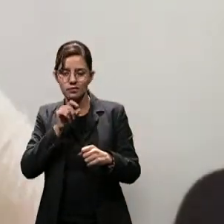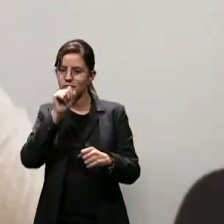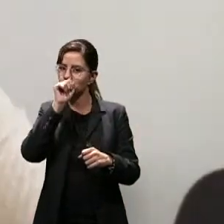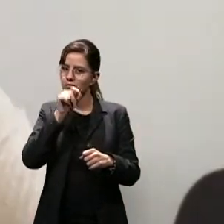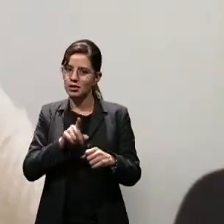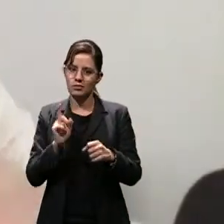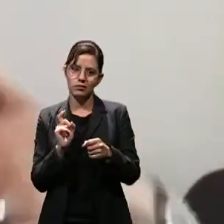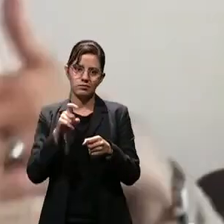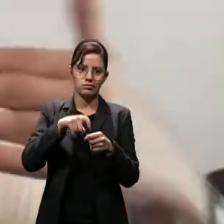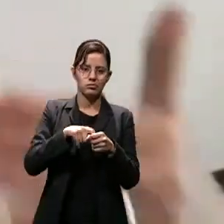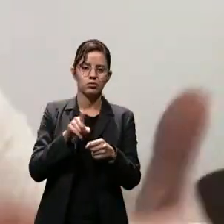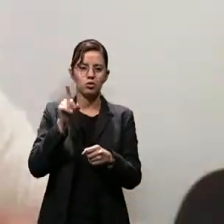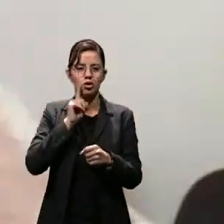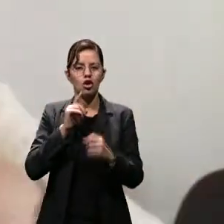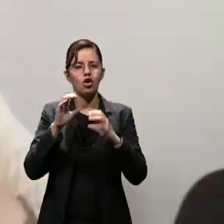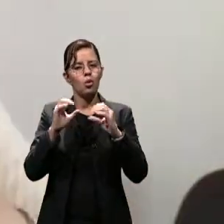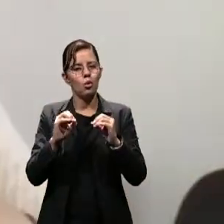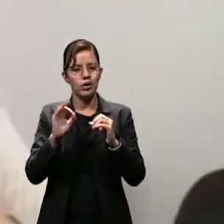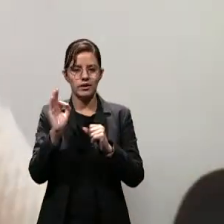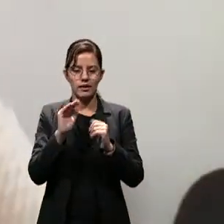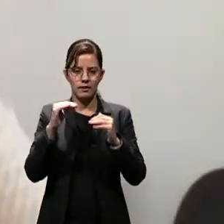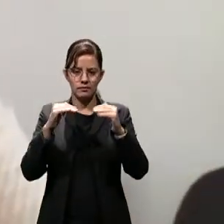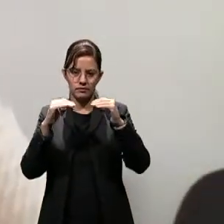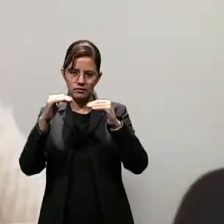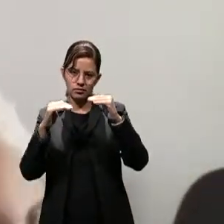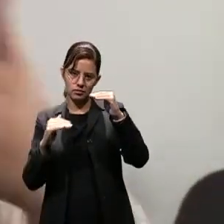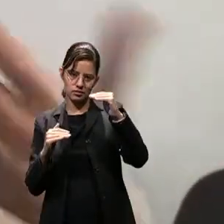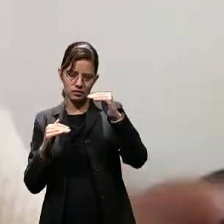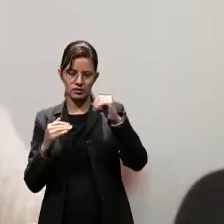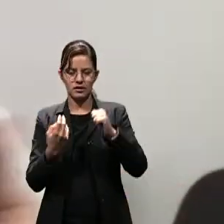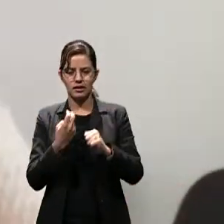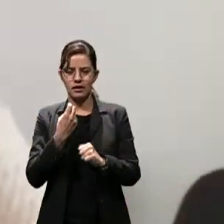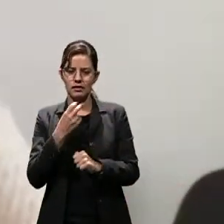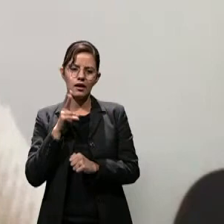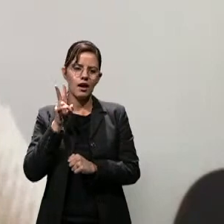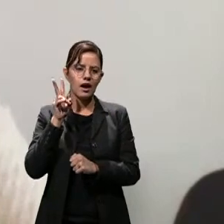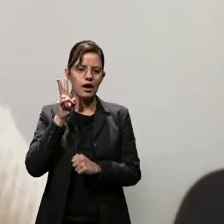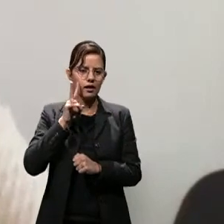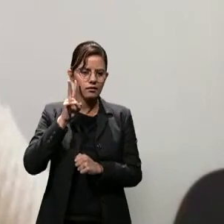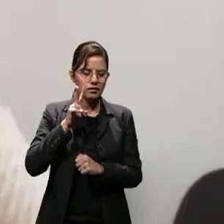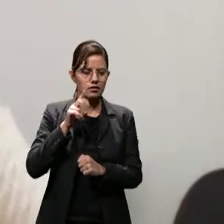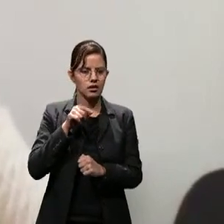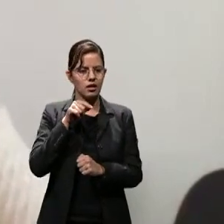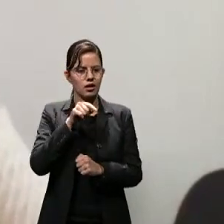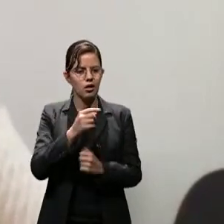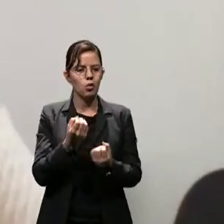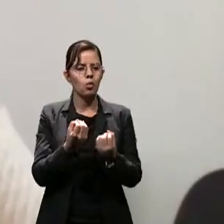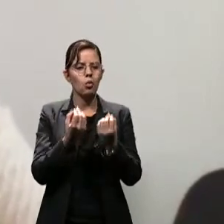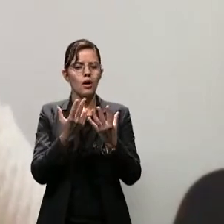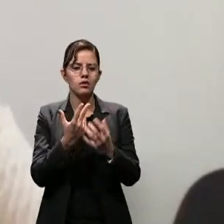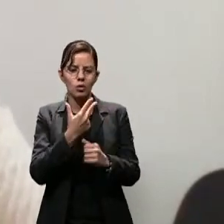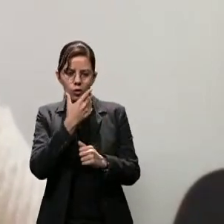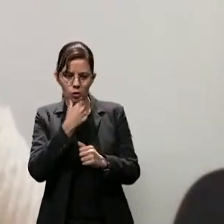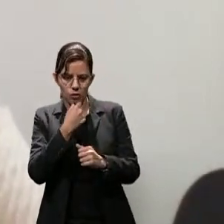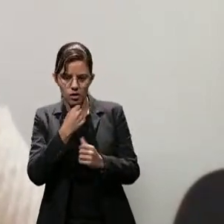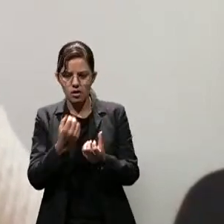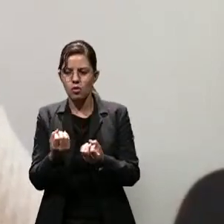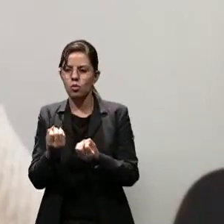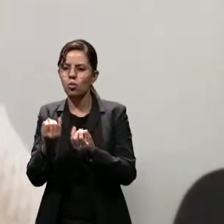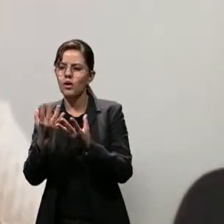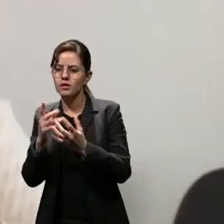for example, if a woman is leaving the position, a woman has to enter the position, how